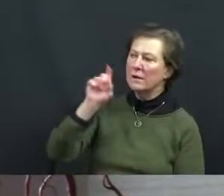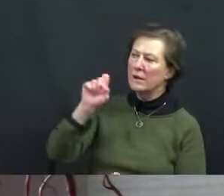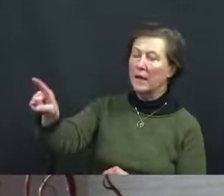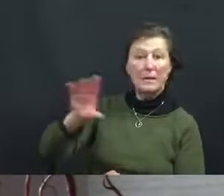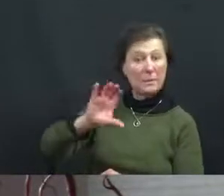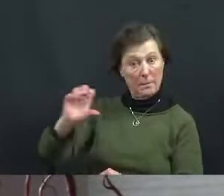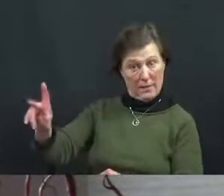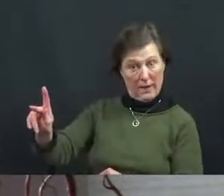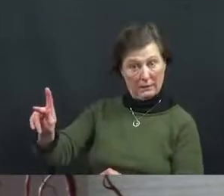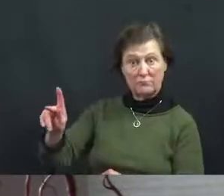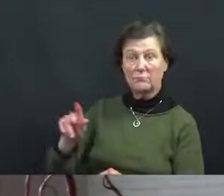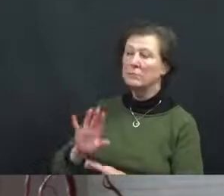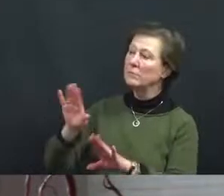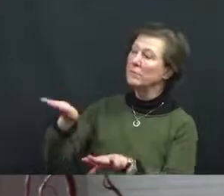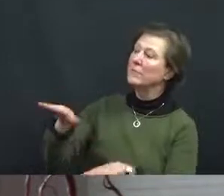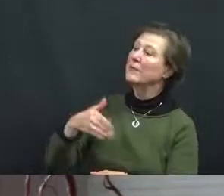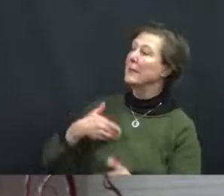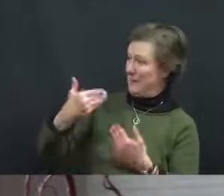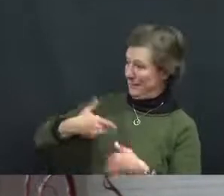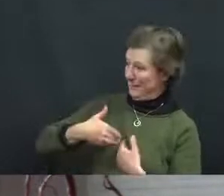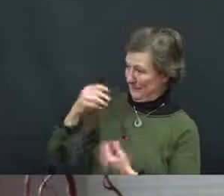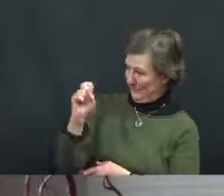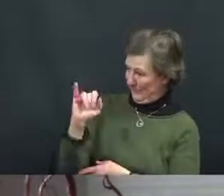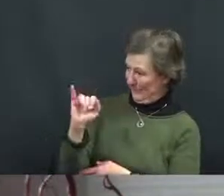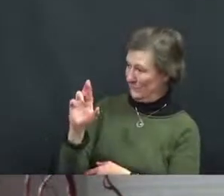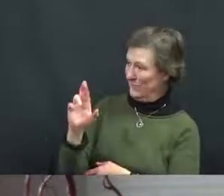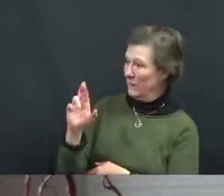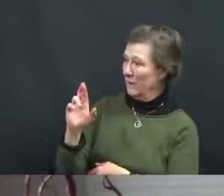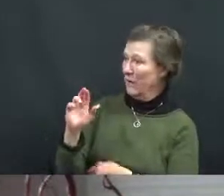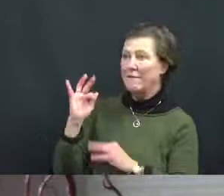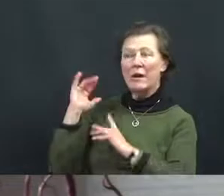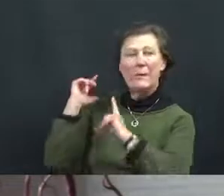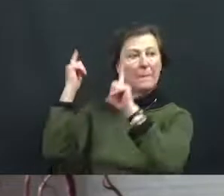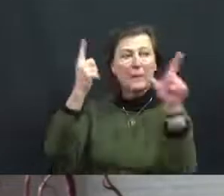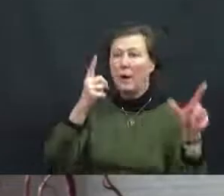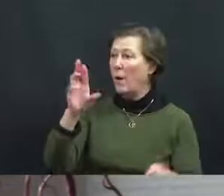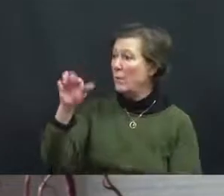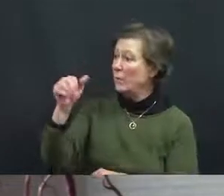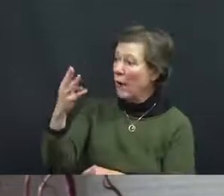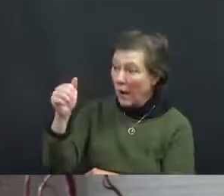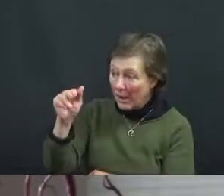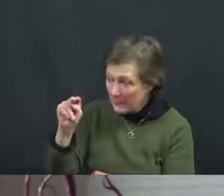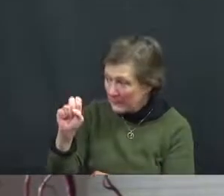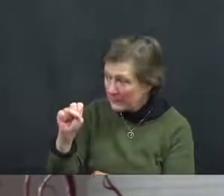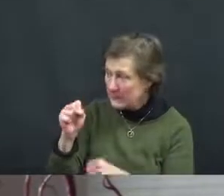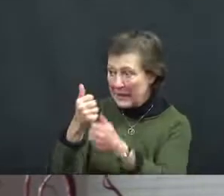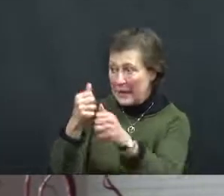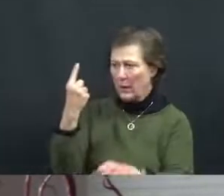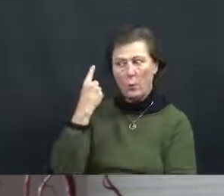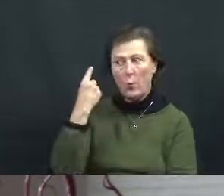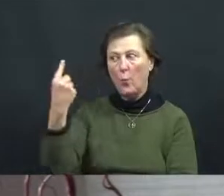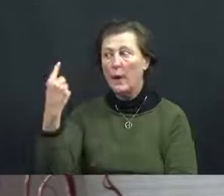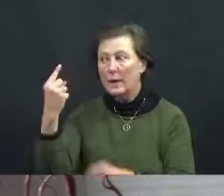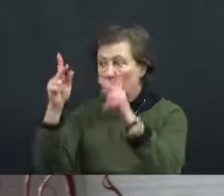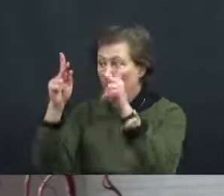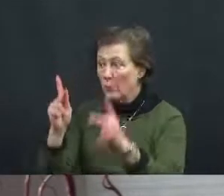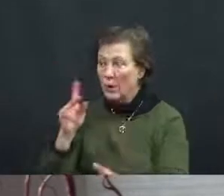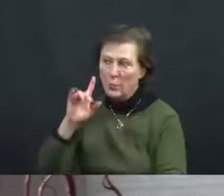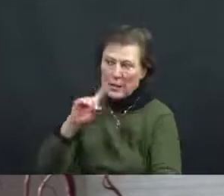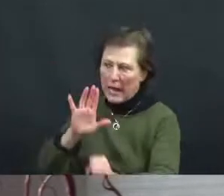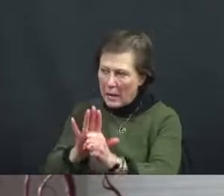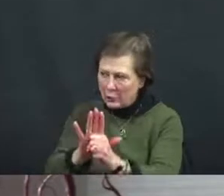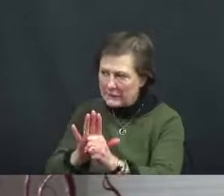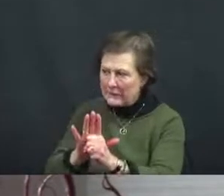Kapathika. Young sir, among all of the Brahmins, is there any one person who will